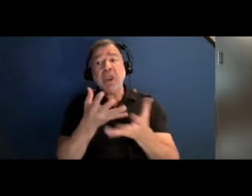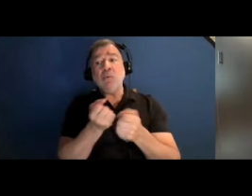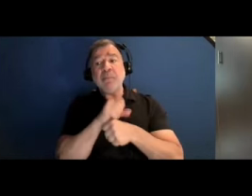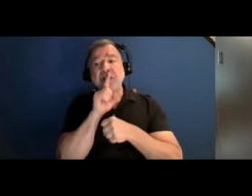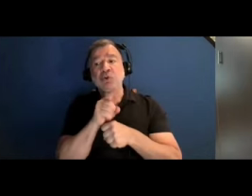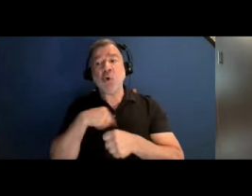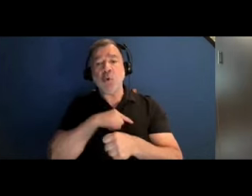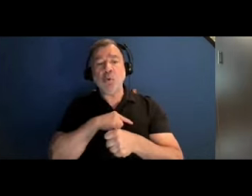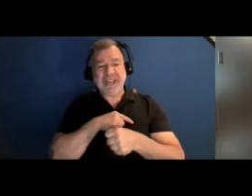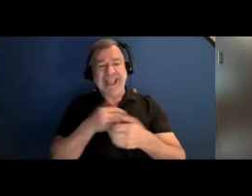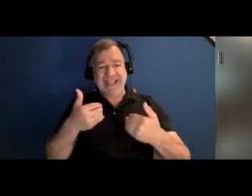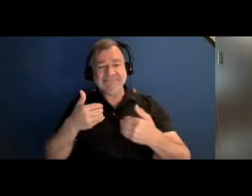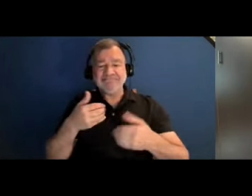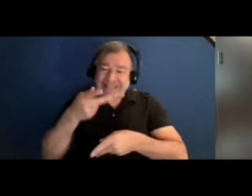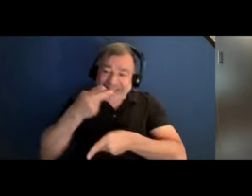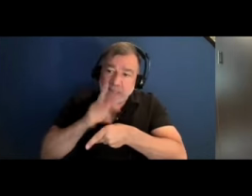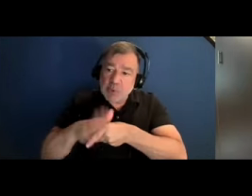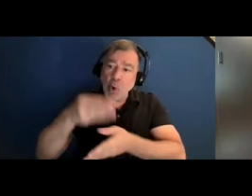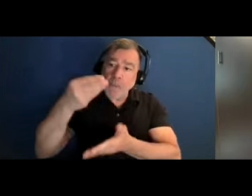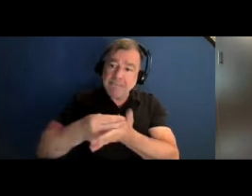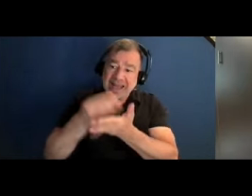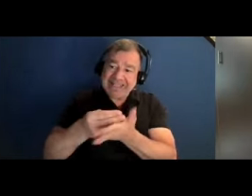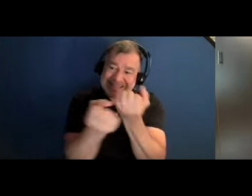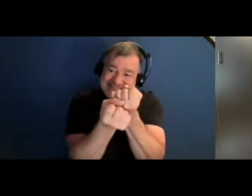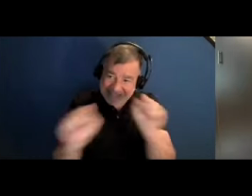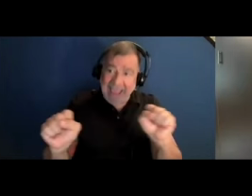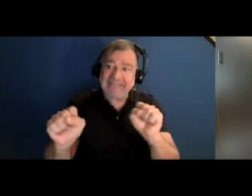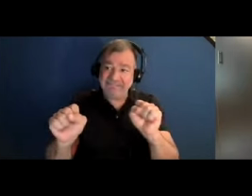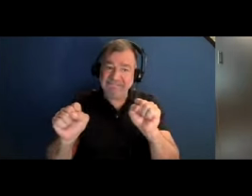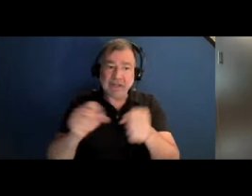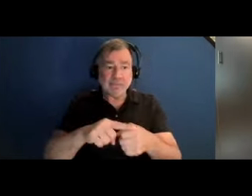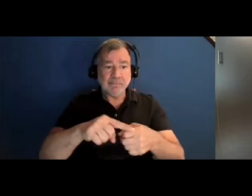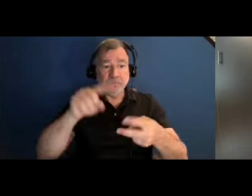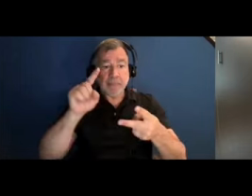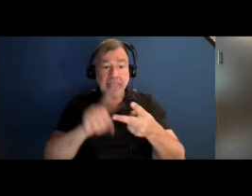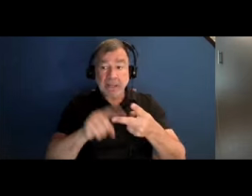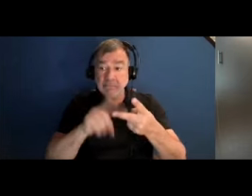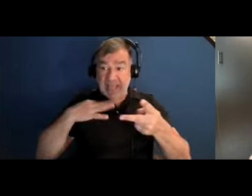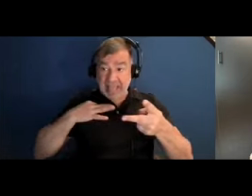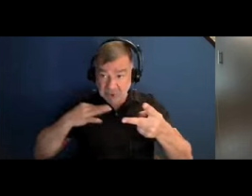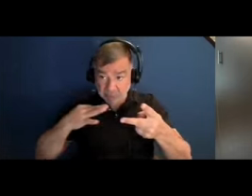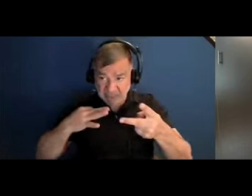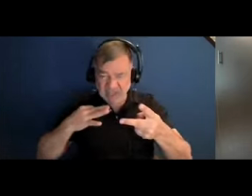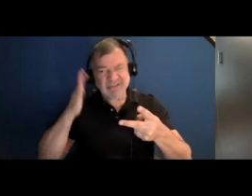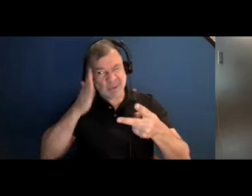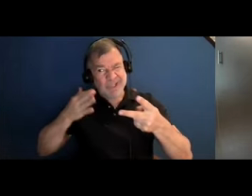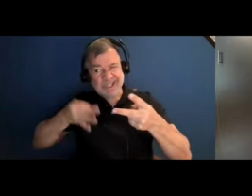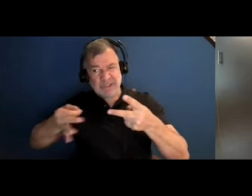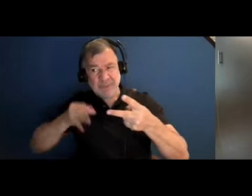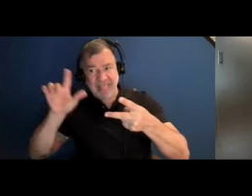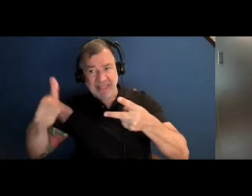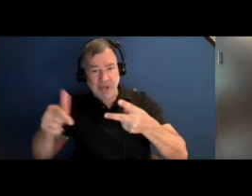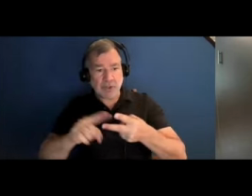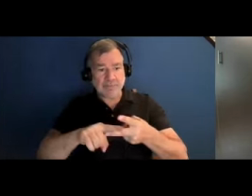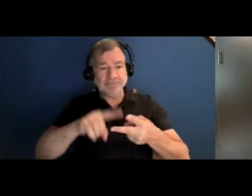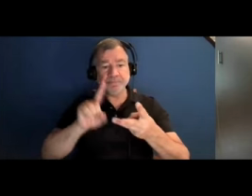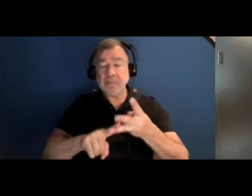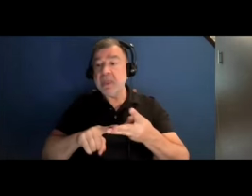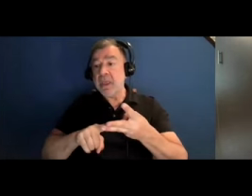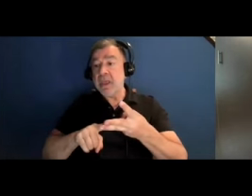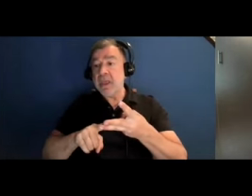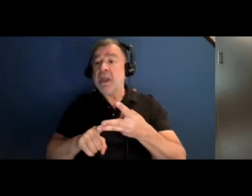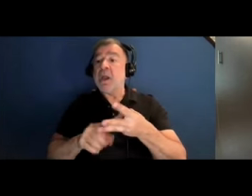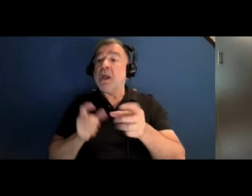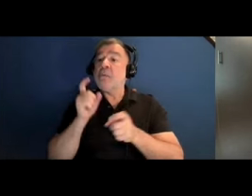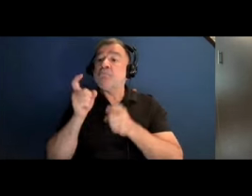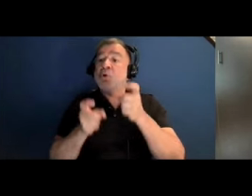secure. There's the eligibility piece that we'll walk through, funding your account, and then lastly, using your account, which is the